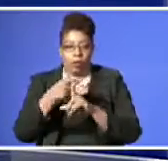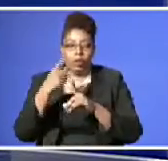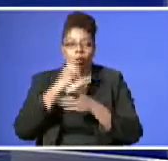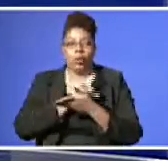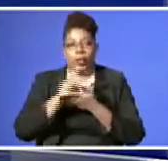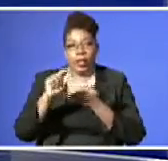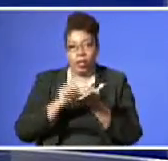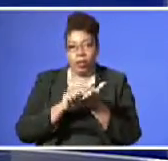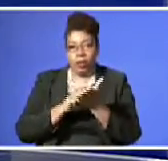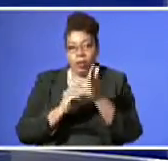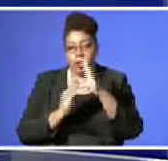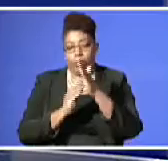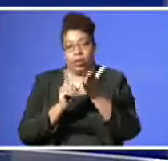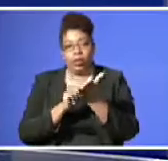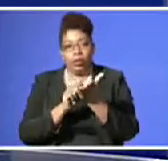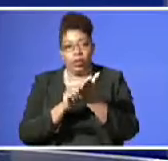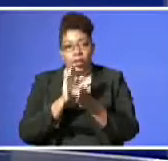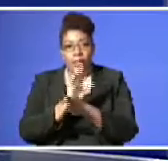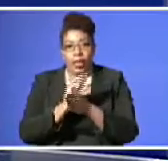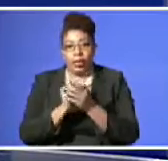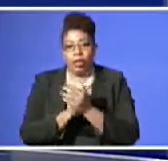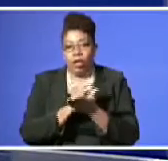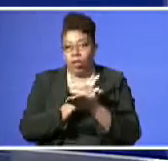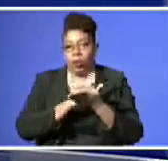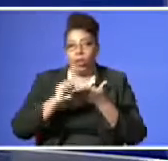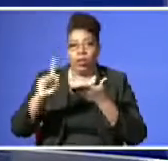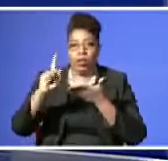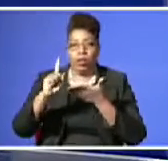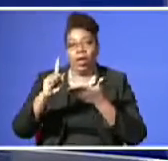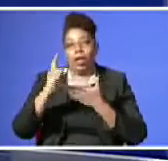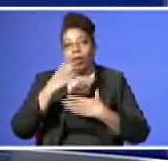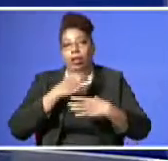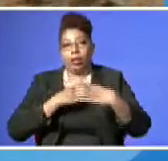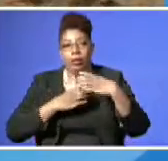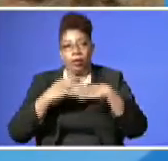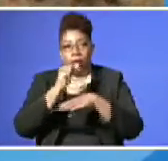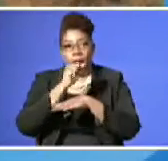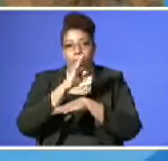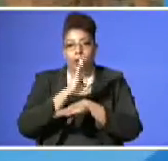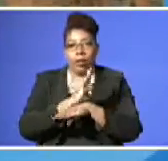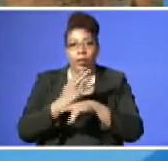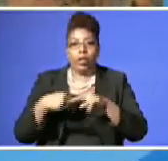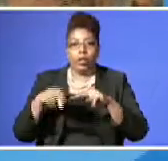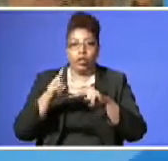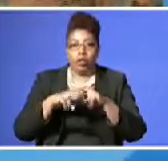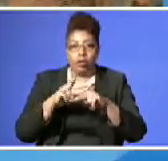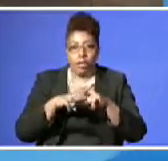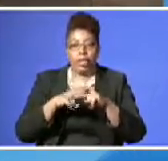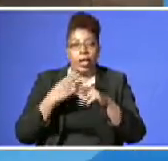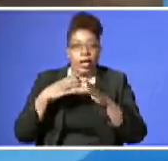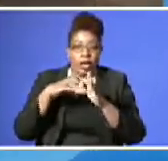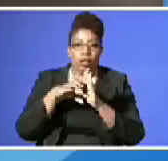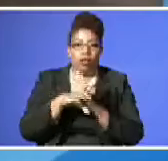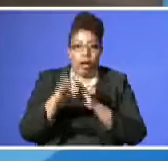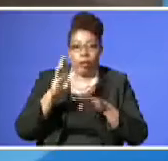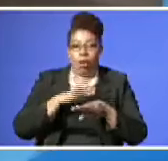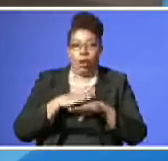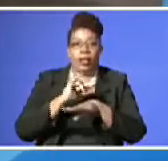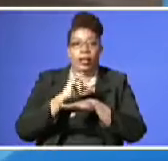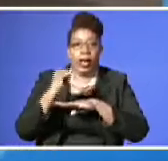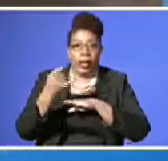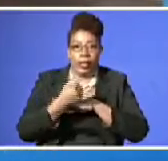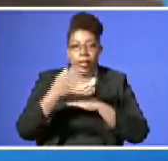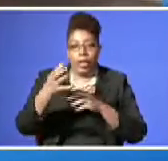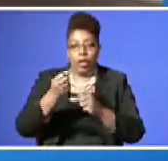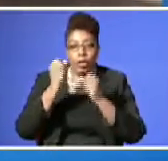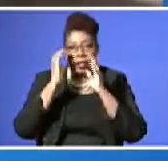much for tuning in. Topping news, weeks of outcry from Abaconians over the reported rise in crime on the island has finally drawn the